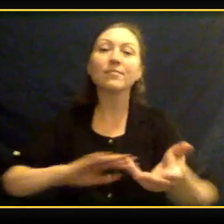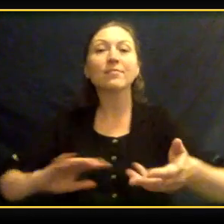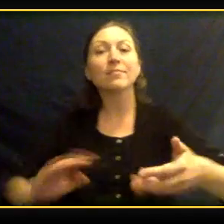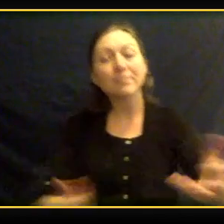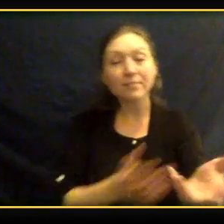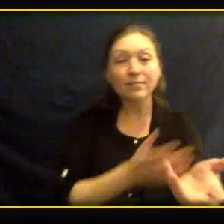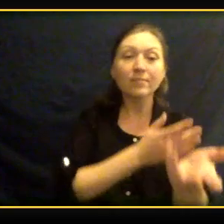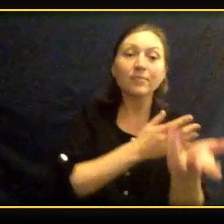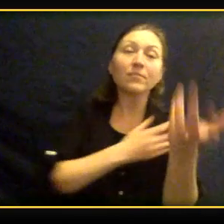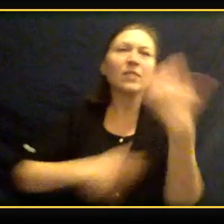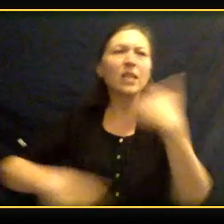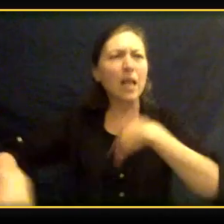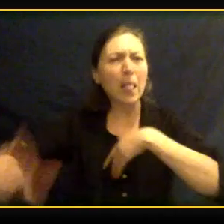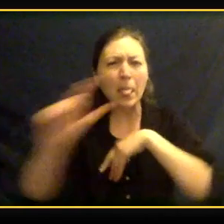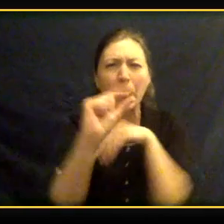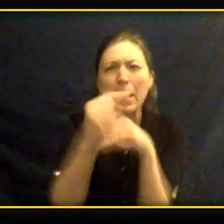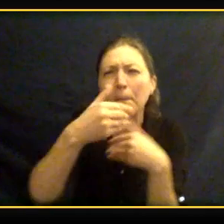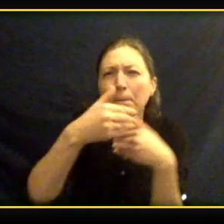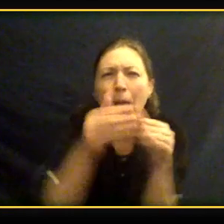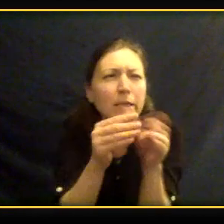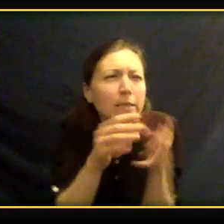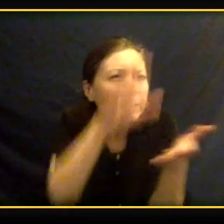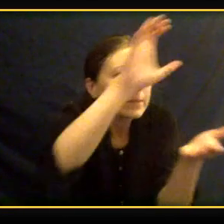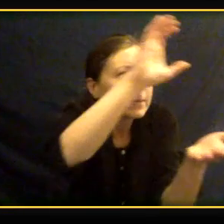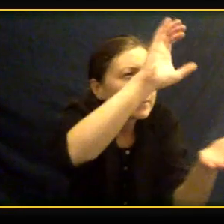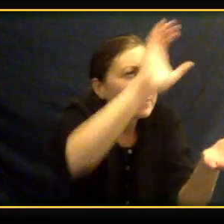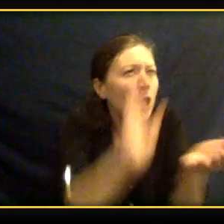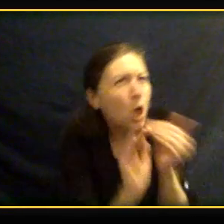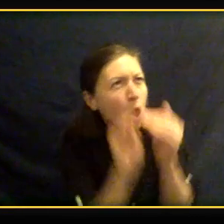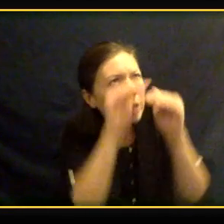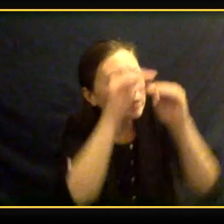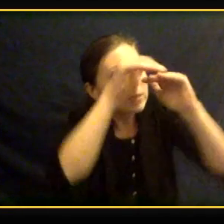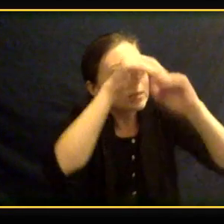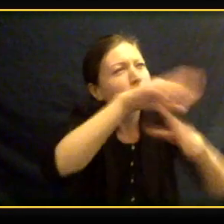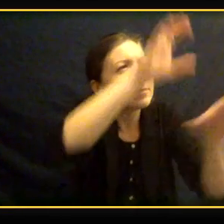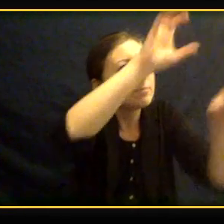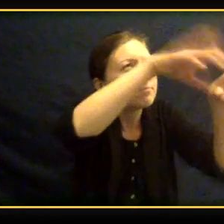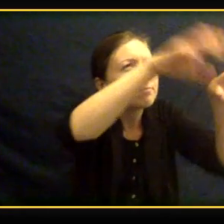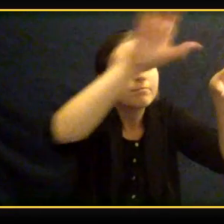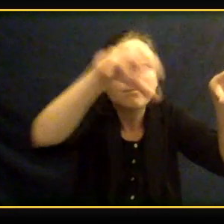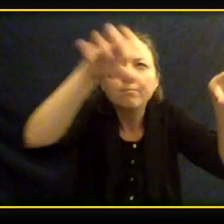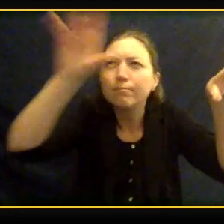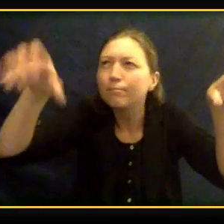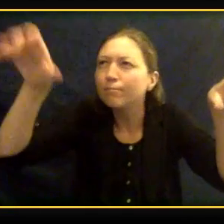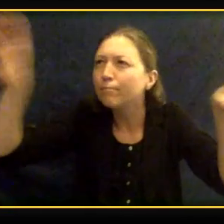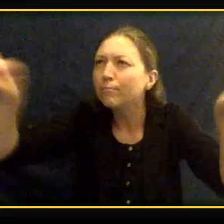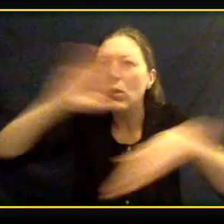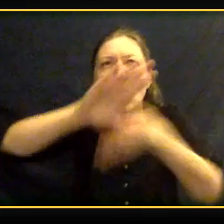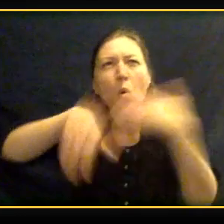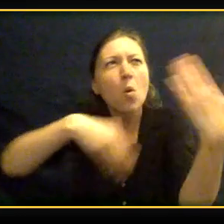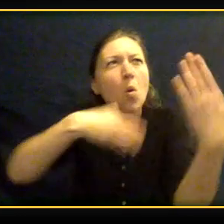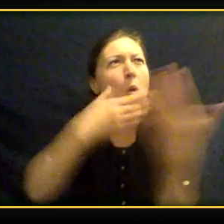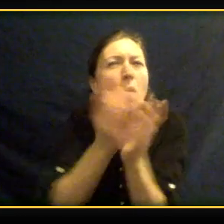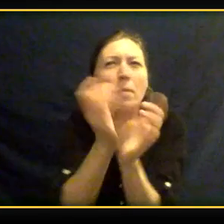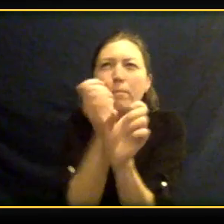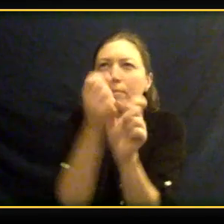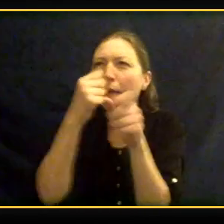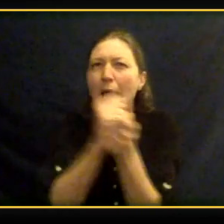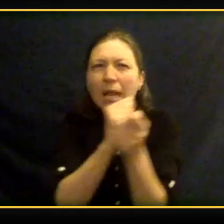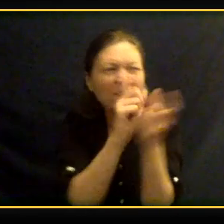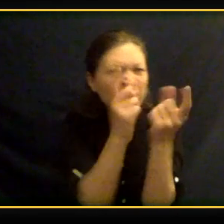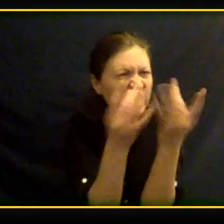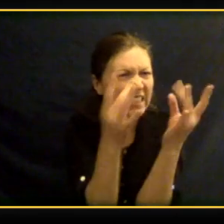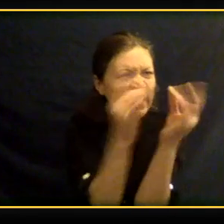Little boxes on the hillside, little boxes made of ticky-tacky, little boxes on the